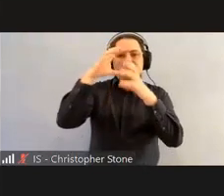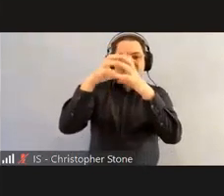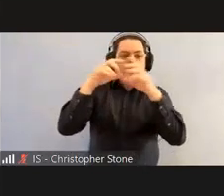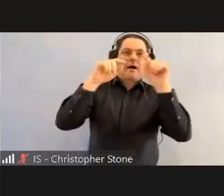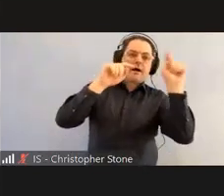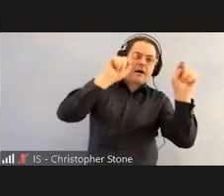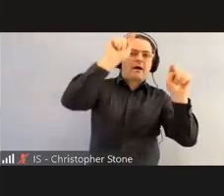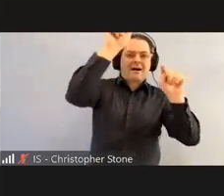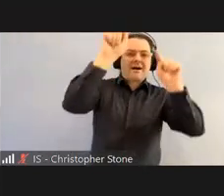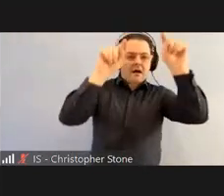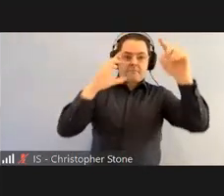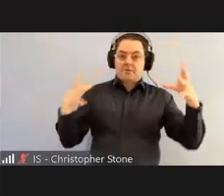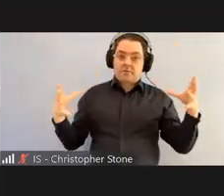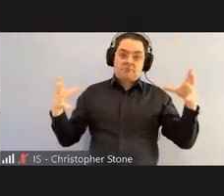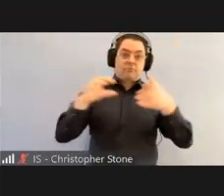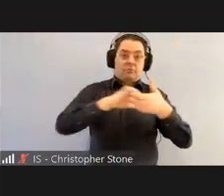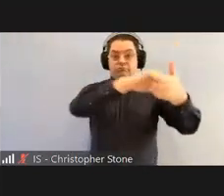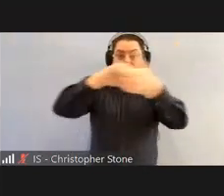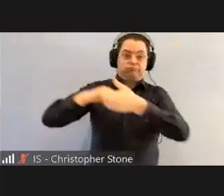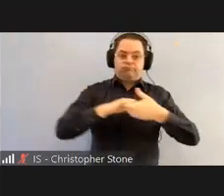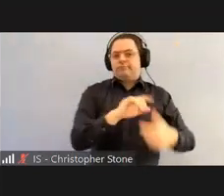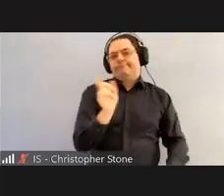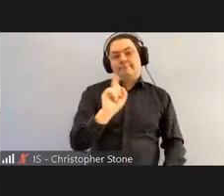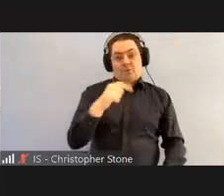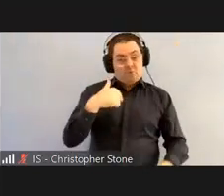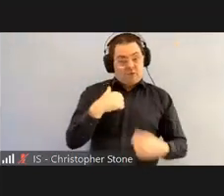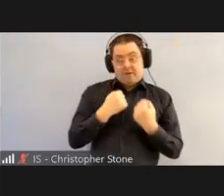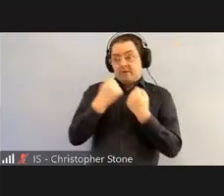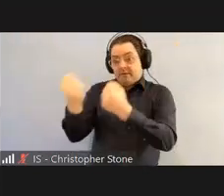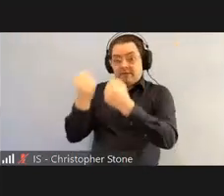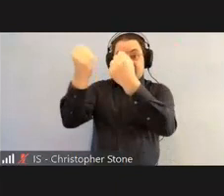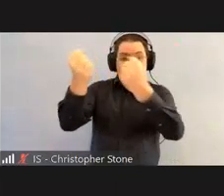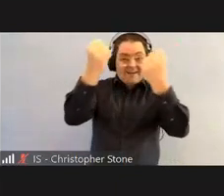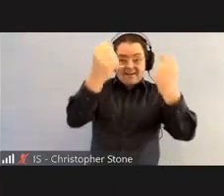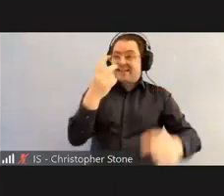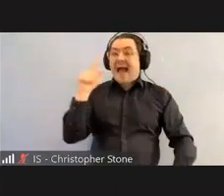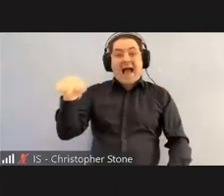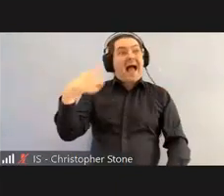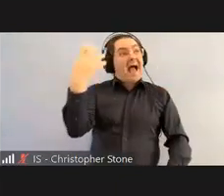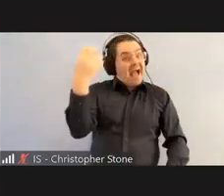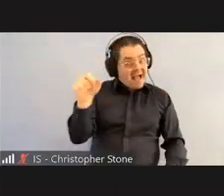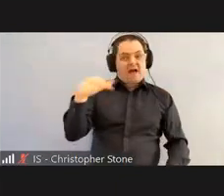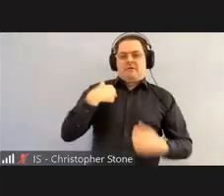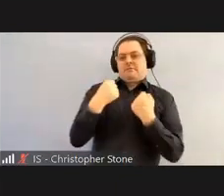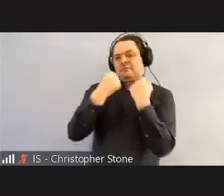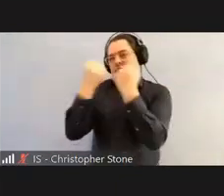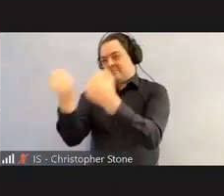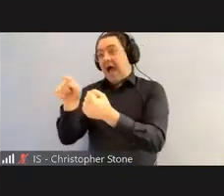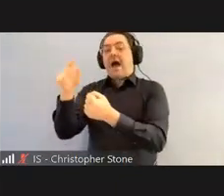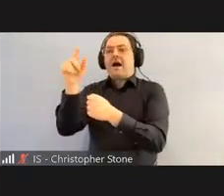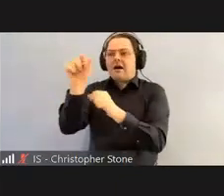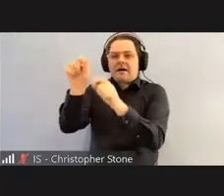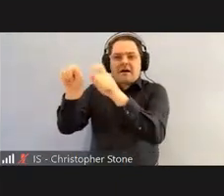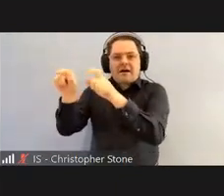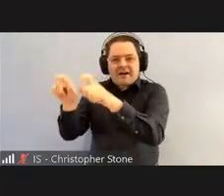we really traveled, like wherever we would hear that there's a parent support group here. And what were we